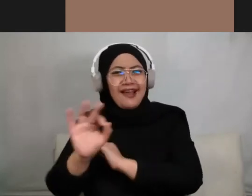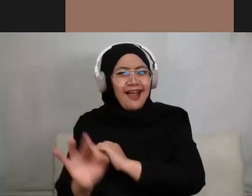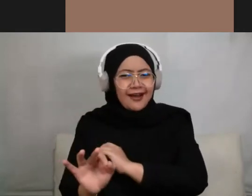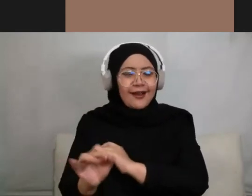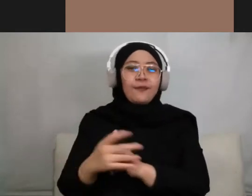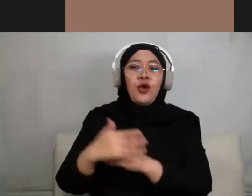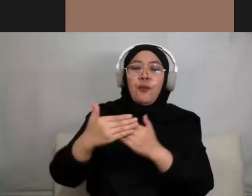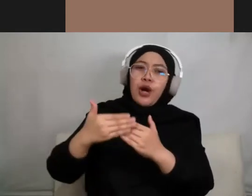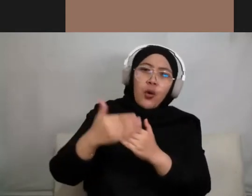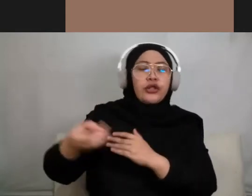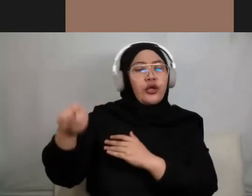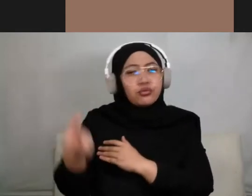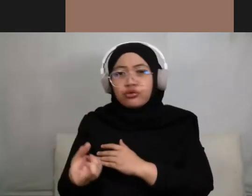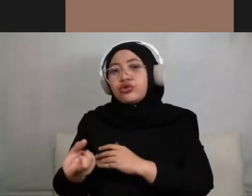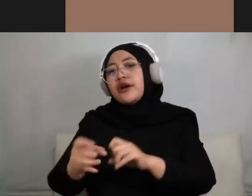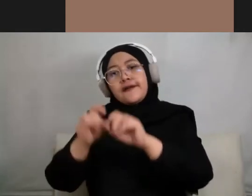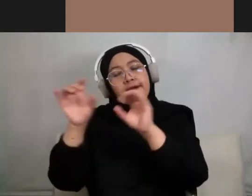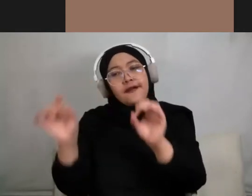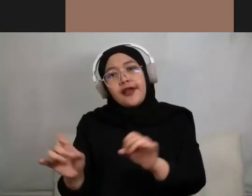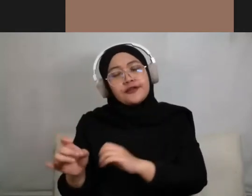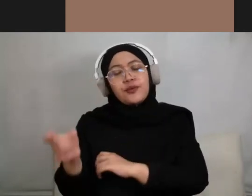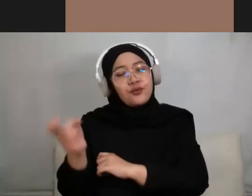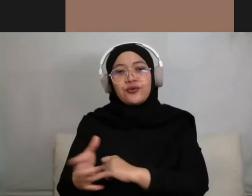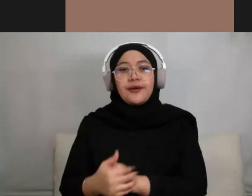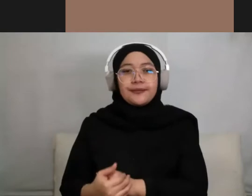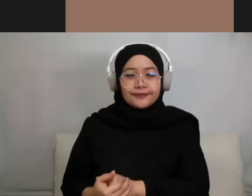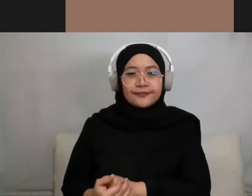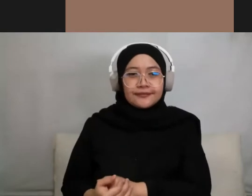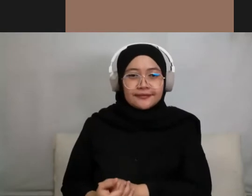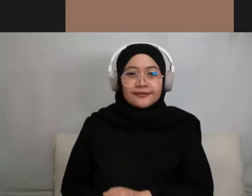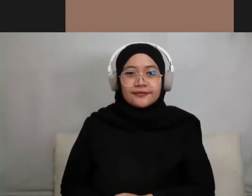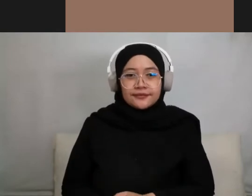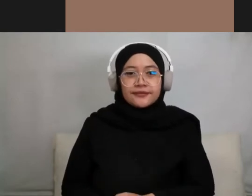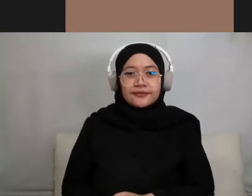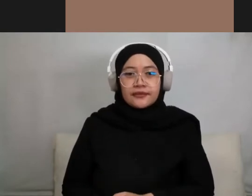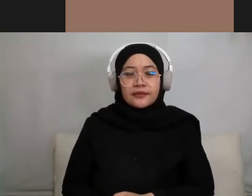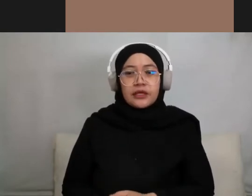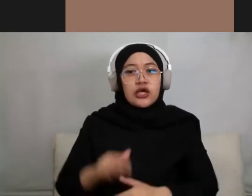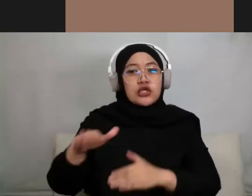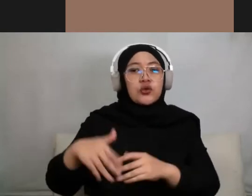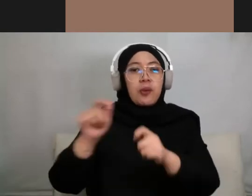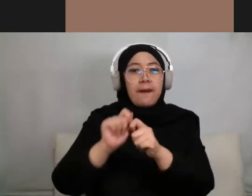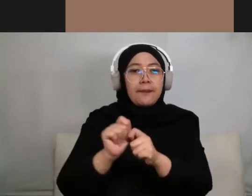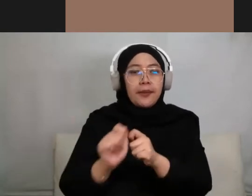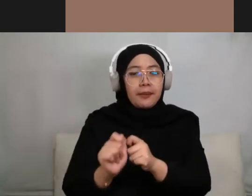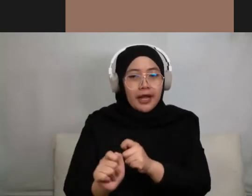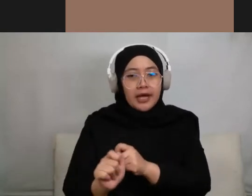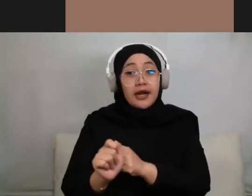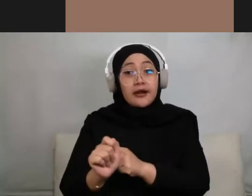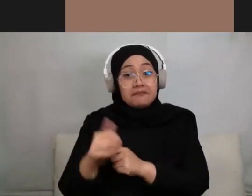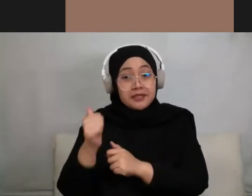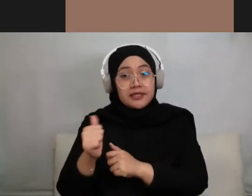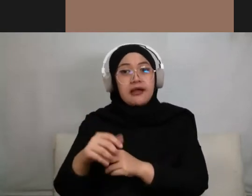is easy, and very much can be done at any depot level, whatever facility we have.